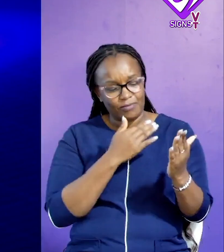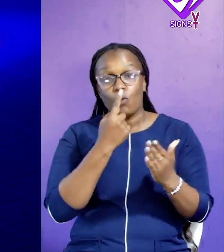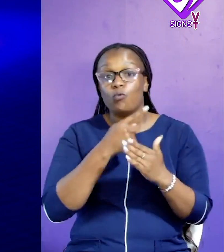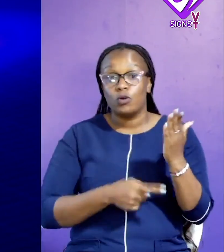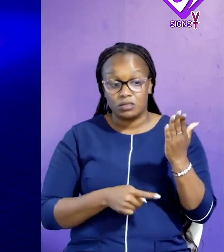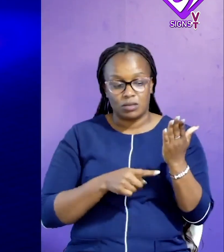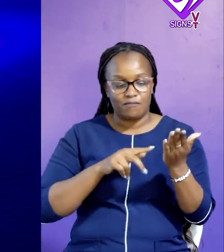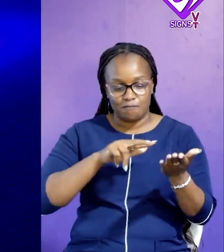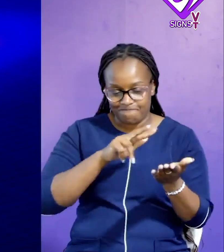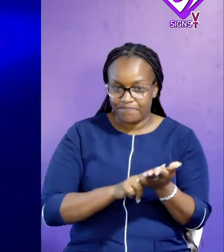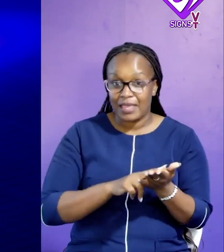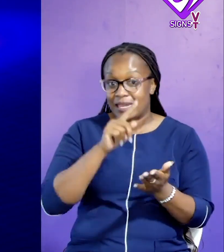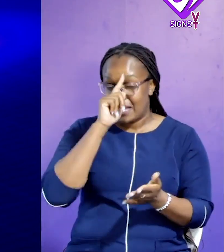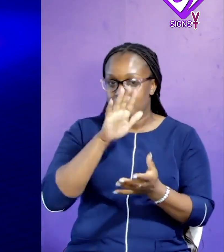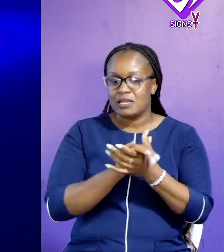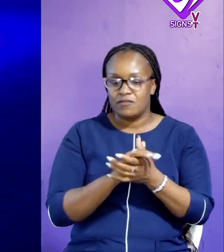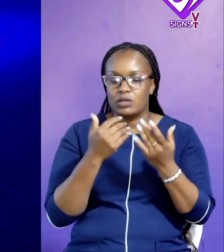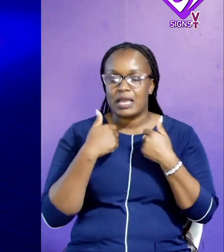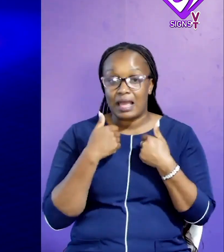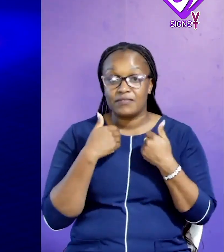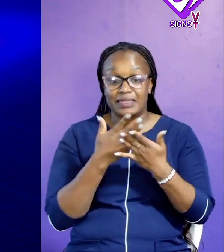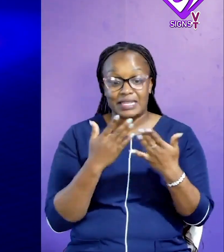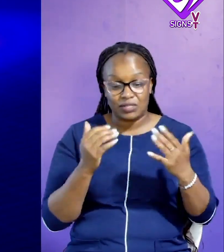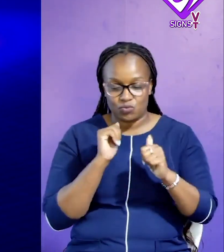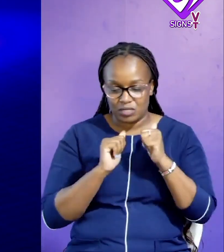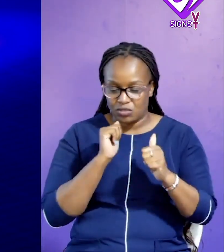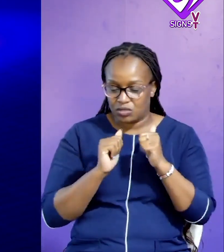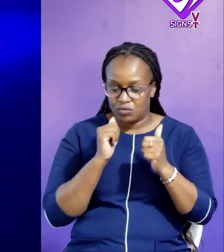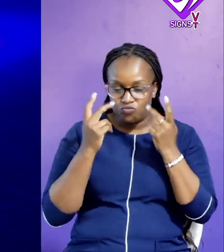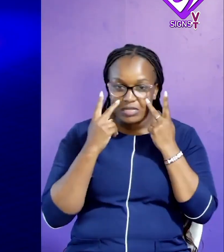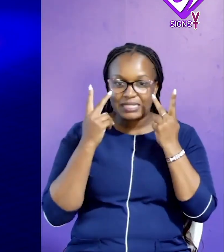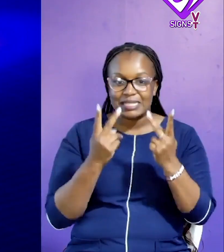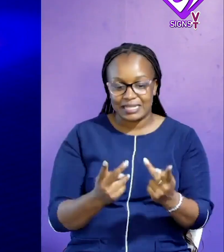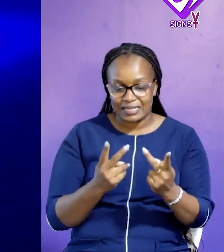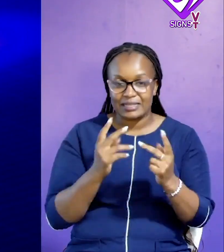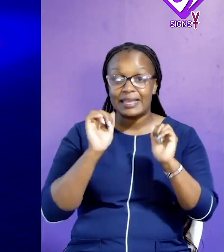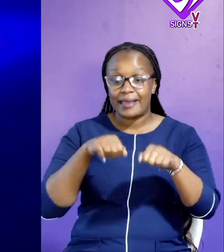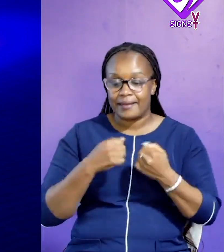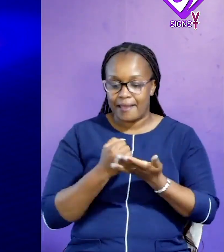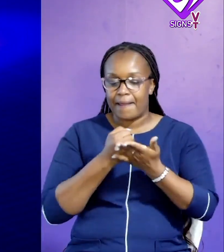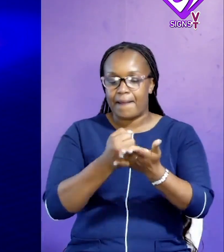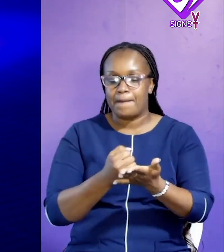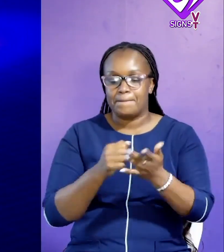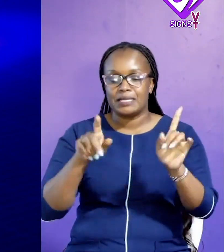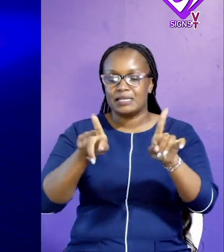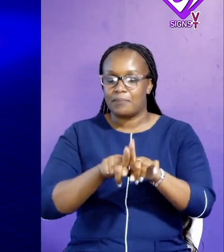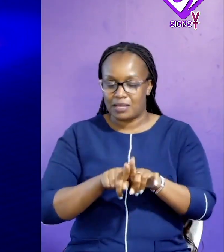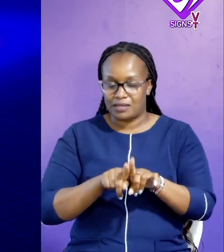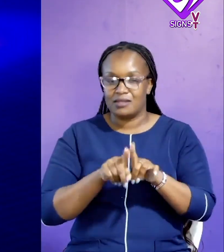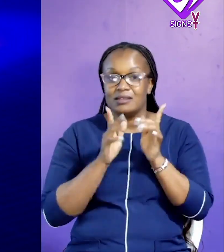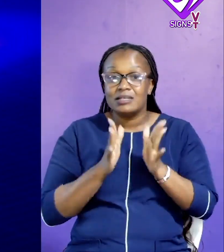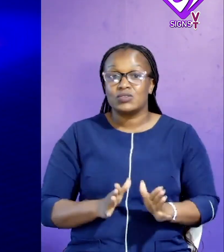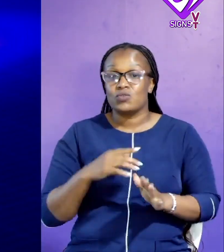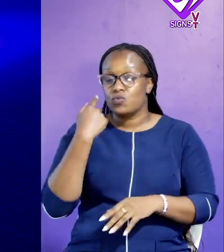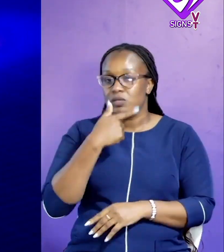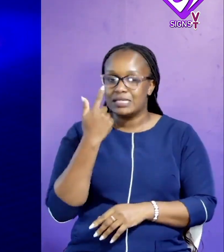believe kuna vitu ambazo you have seen that it will help as a person living who is deaf,